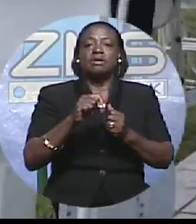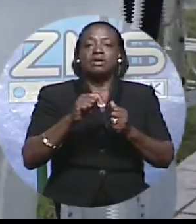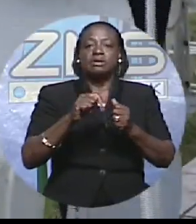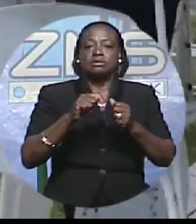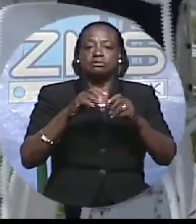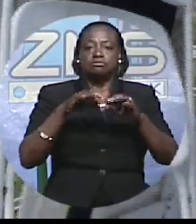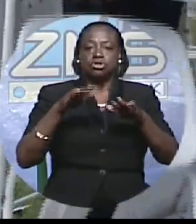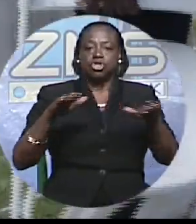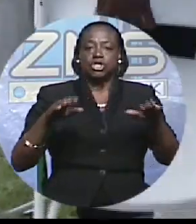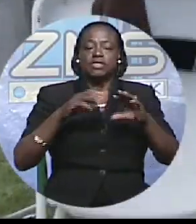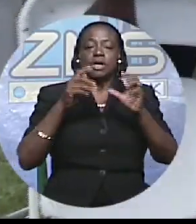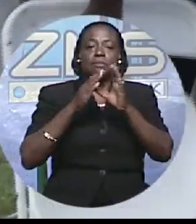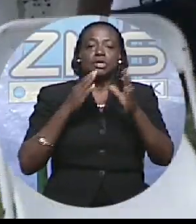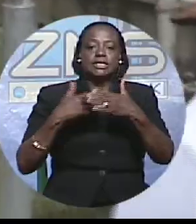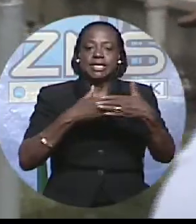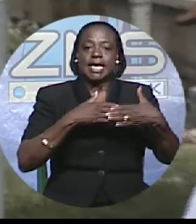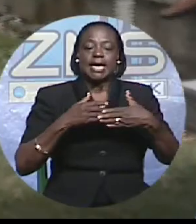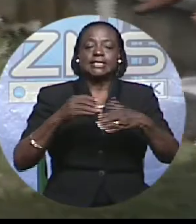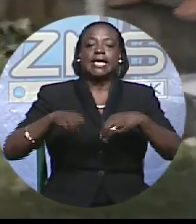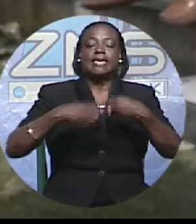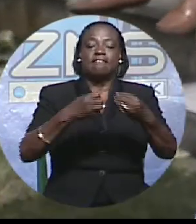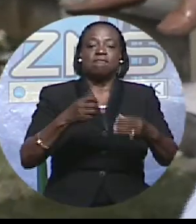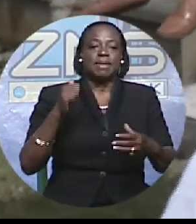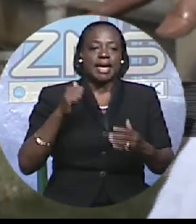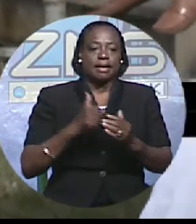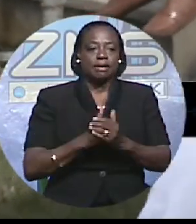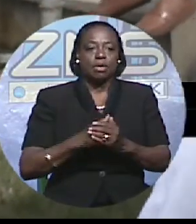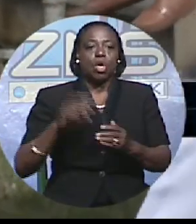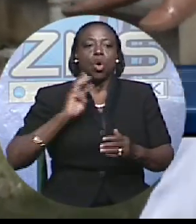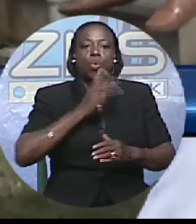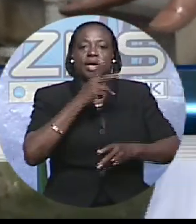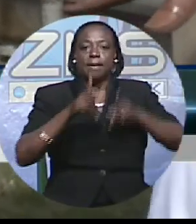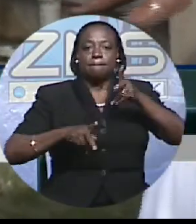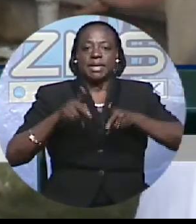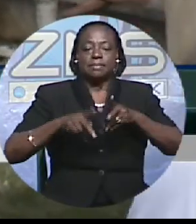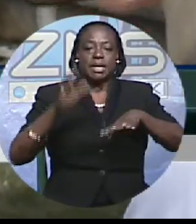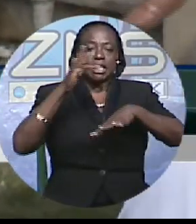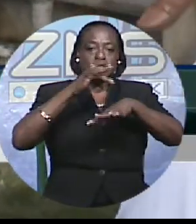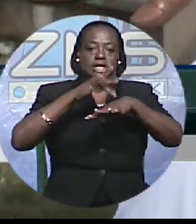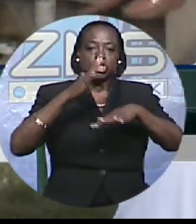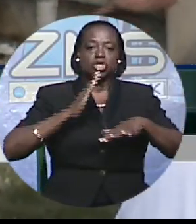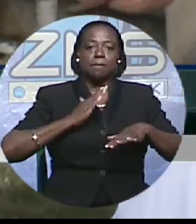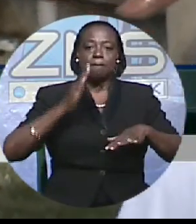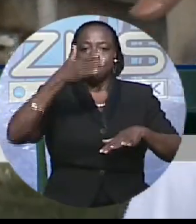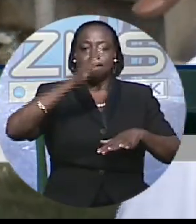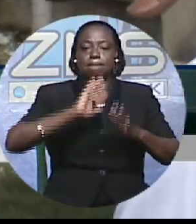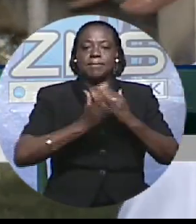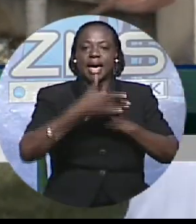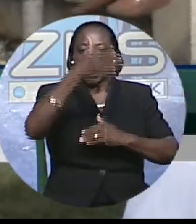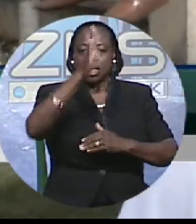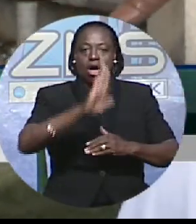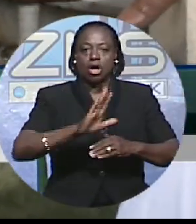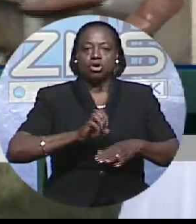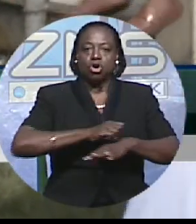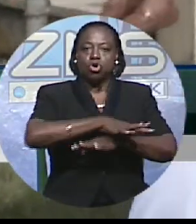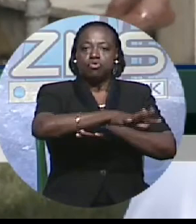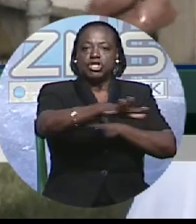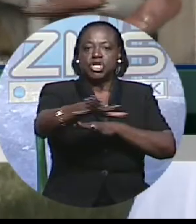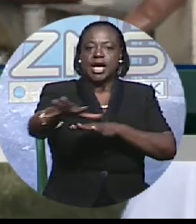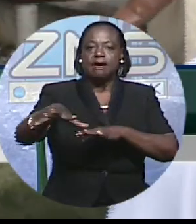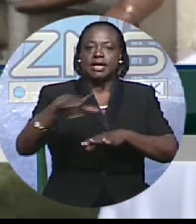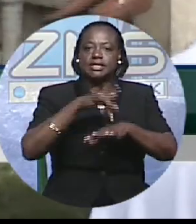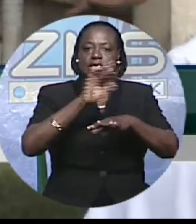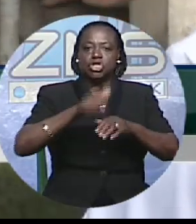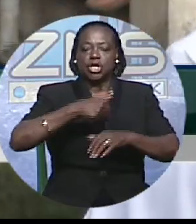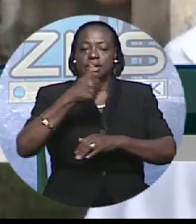back. New Covenant, we have a saying that we are people touched by God, reaching out and touching others. And this is our way of showing the